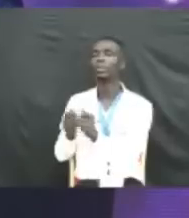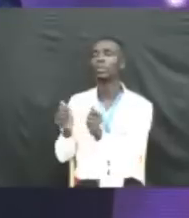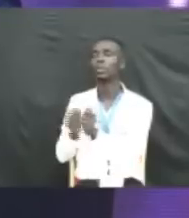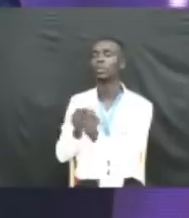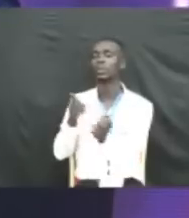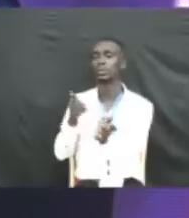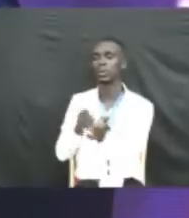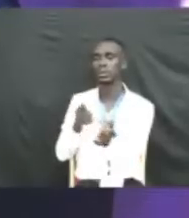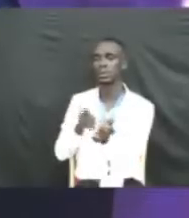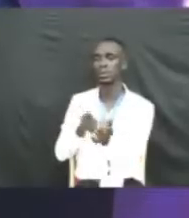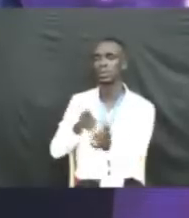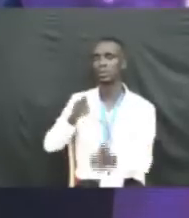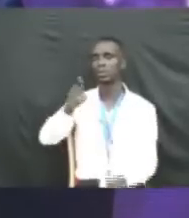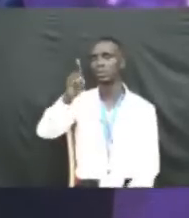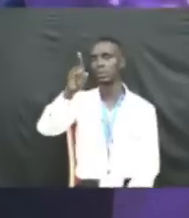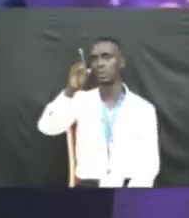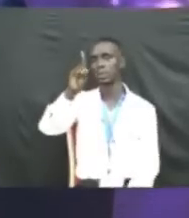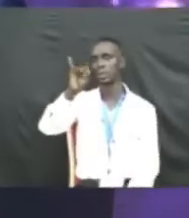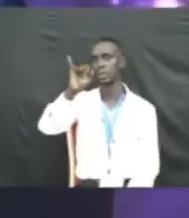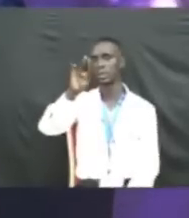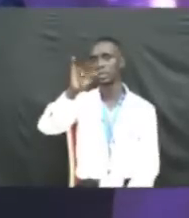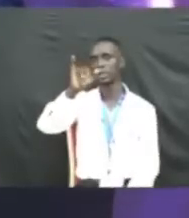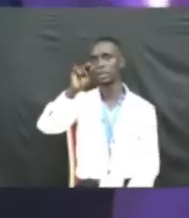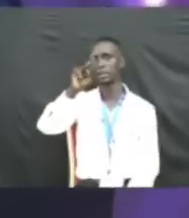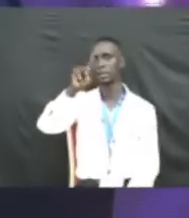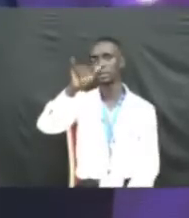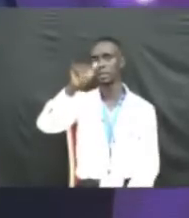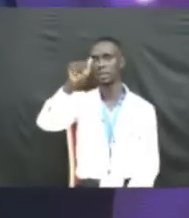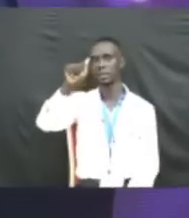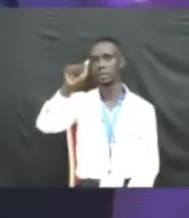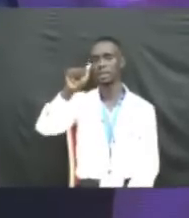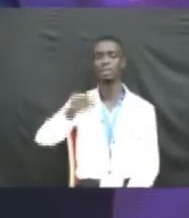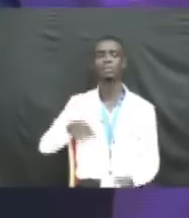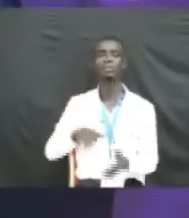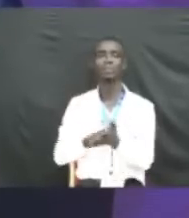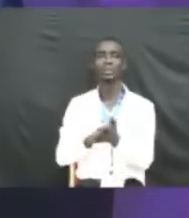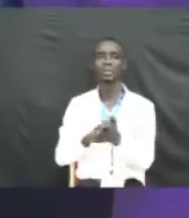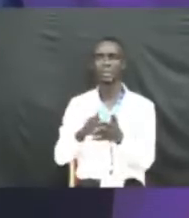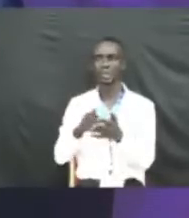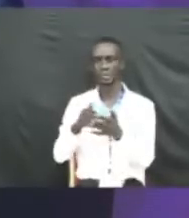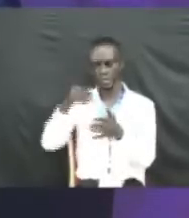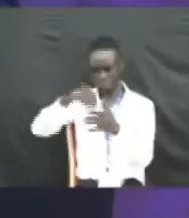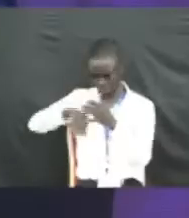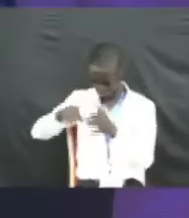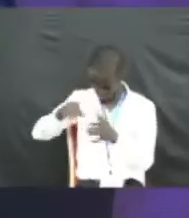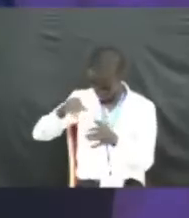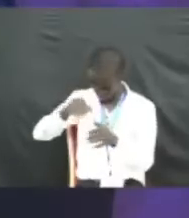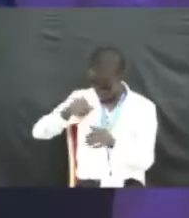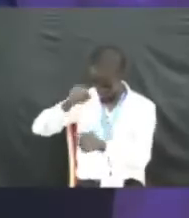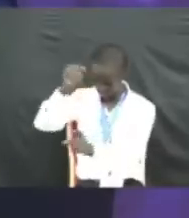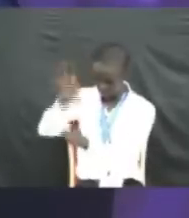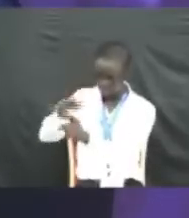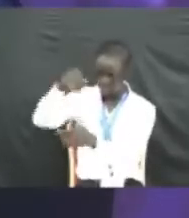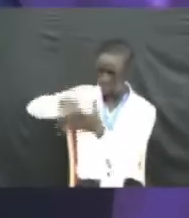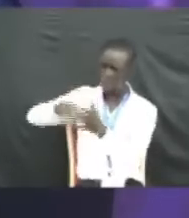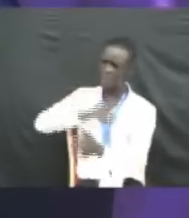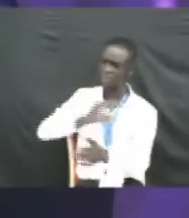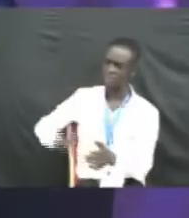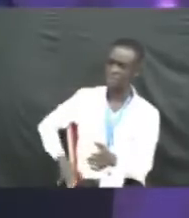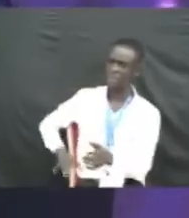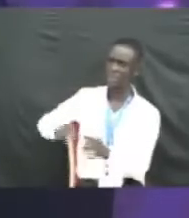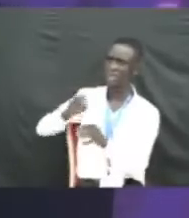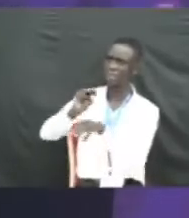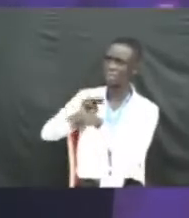by Miline Theological College for their impact on Christian ministry and society. They are